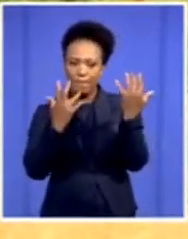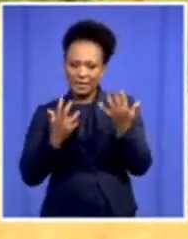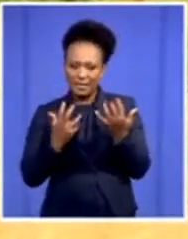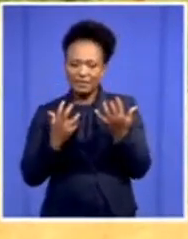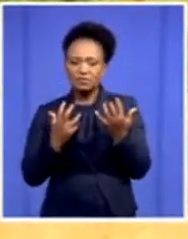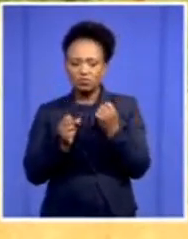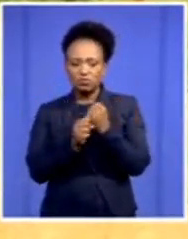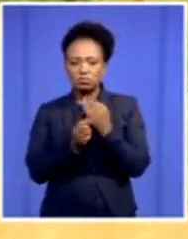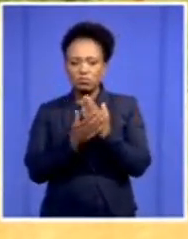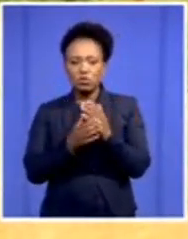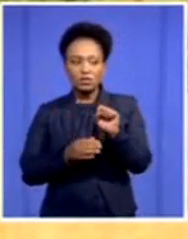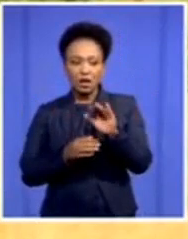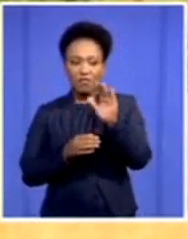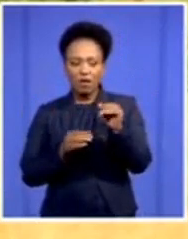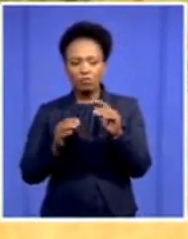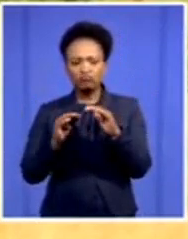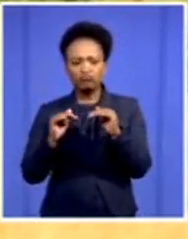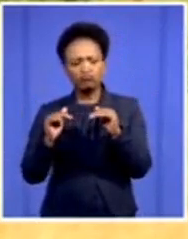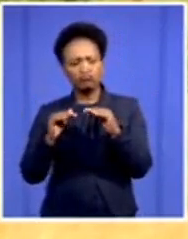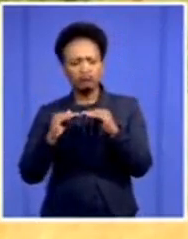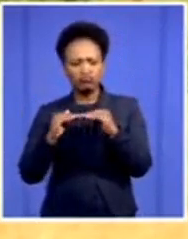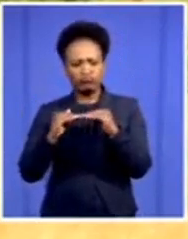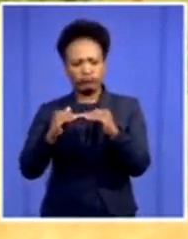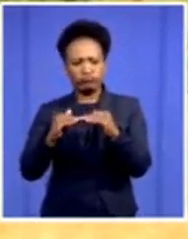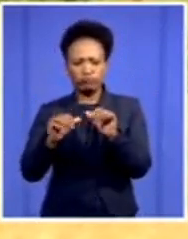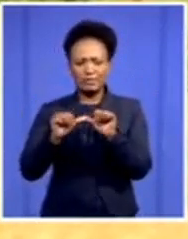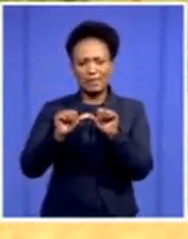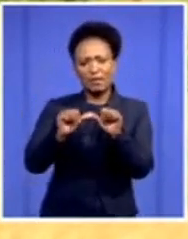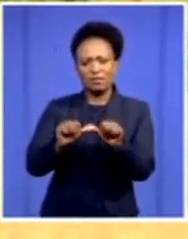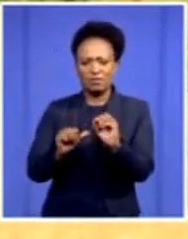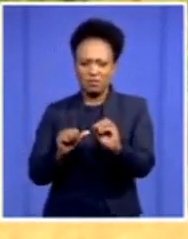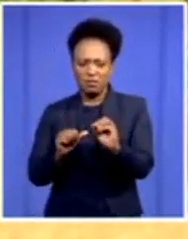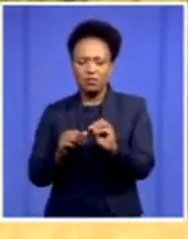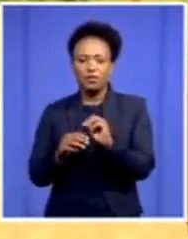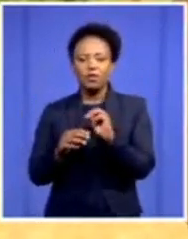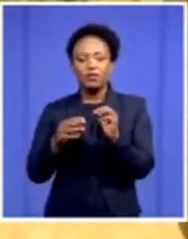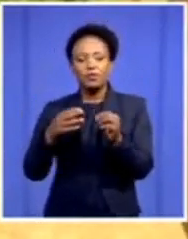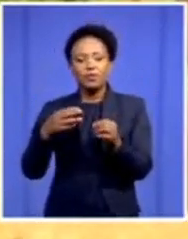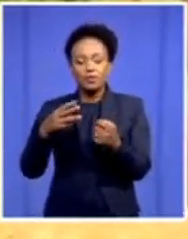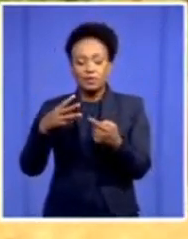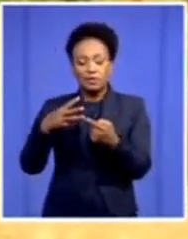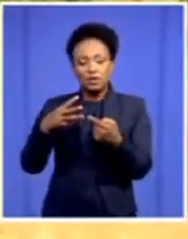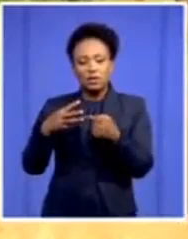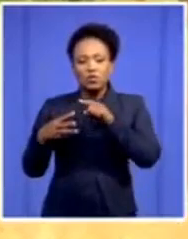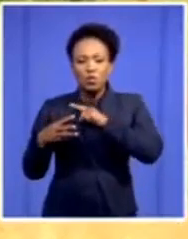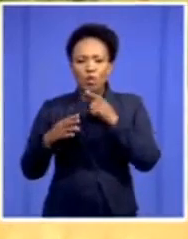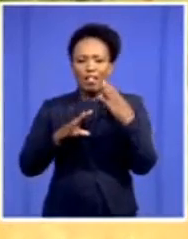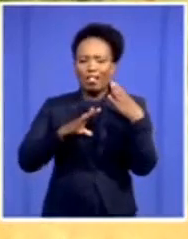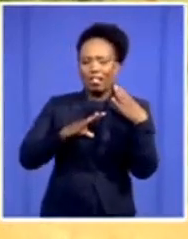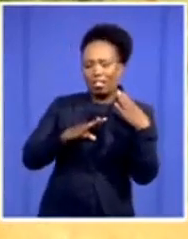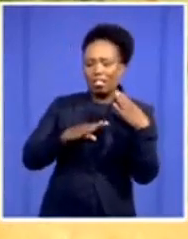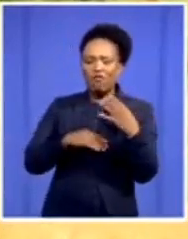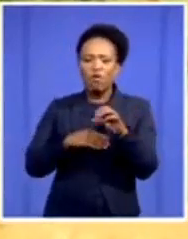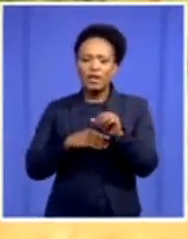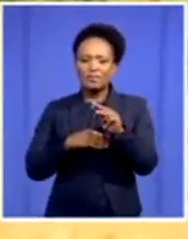Number three is budget that's going to ensure that there isn't a burden of administration on small businesses. When we talk